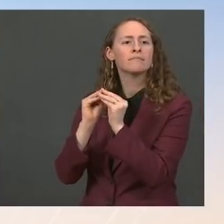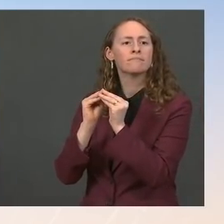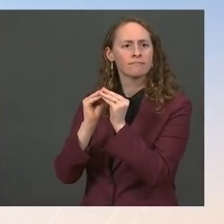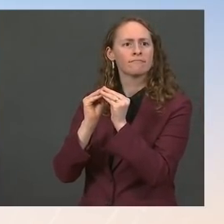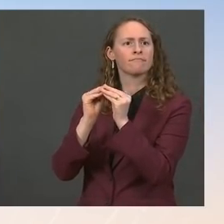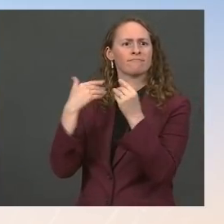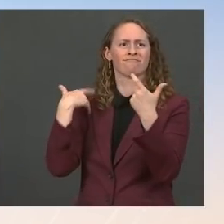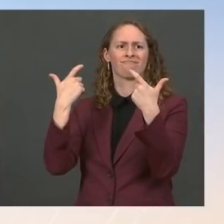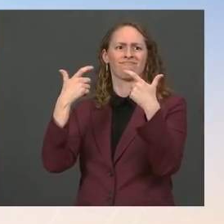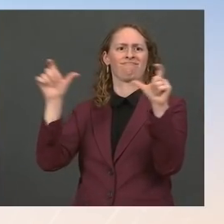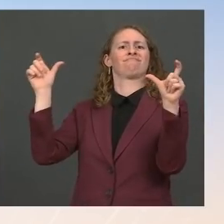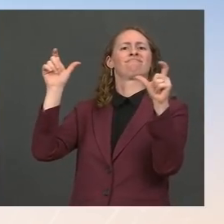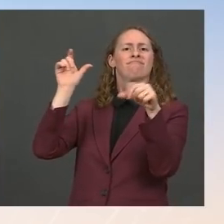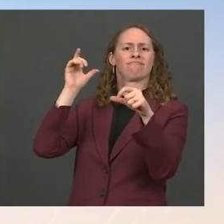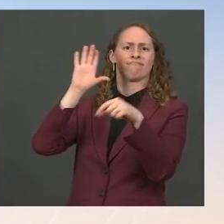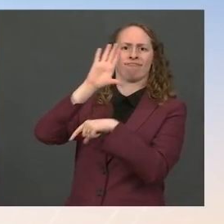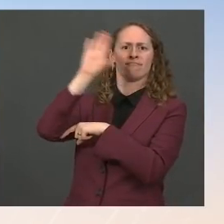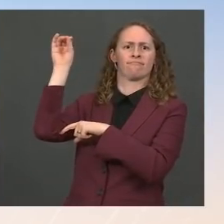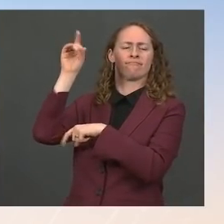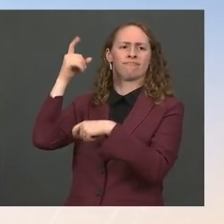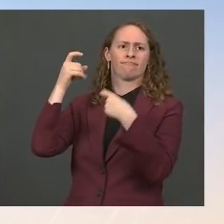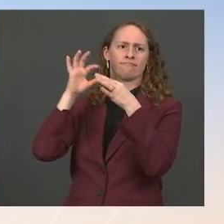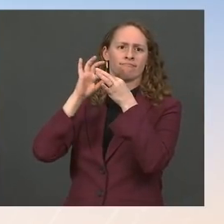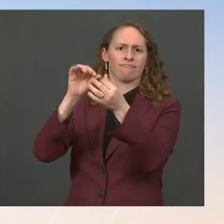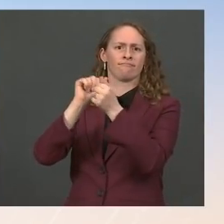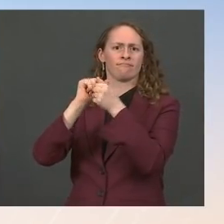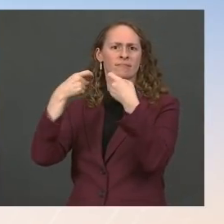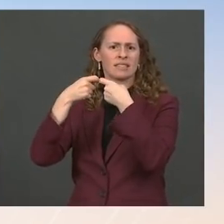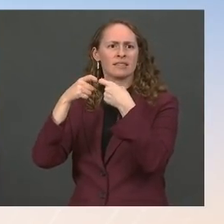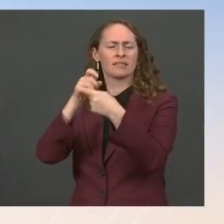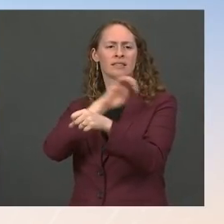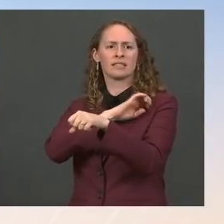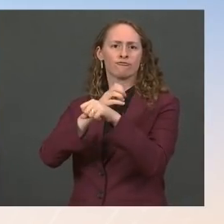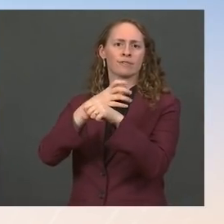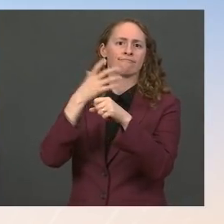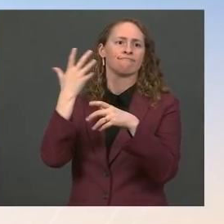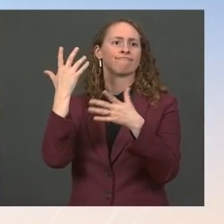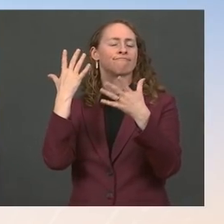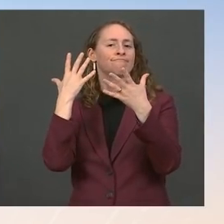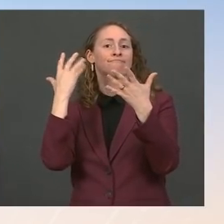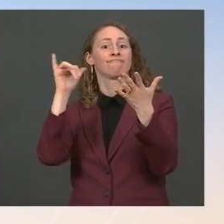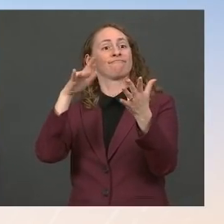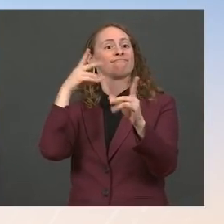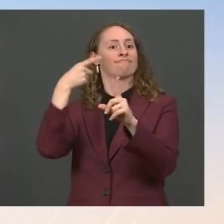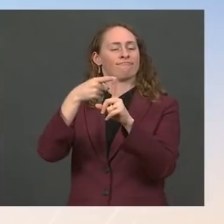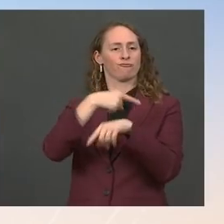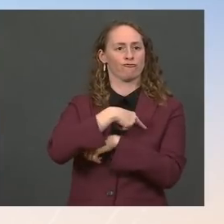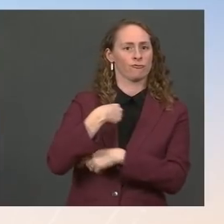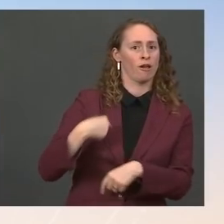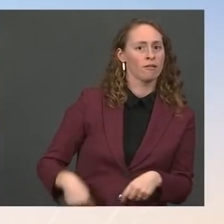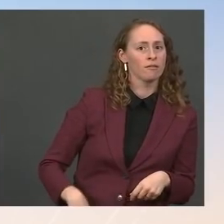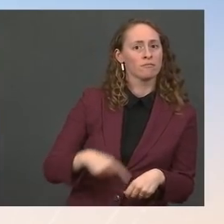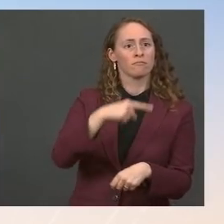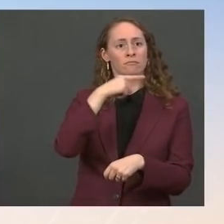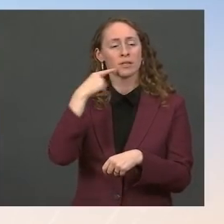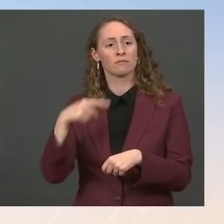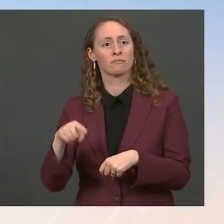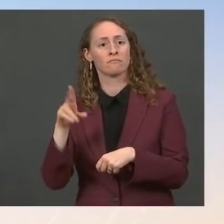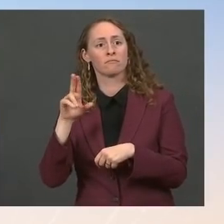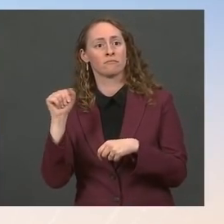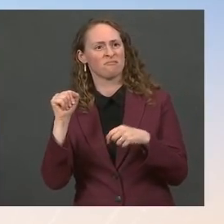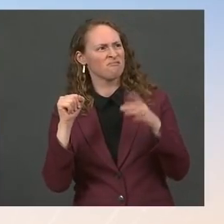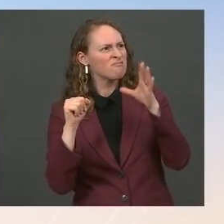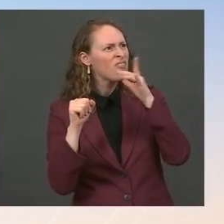countries, China, Russia, and India, have not said whether or not they're going to be attending the summit next week. And there's been reports that President Xi will